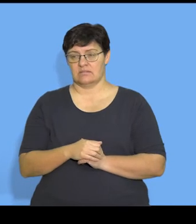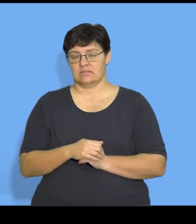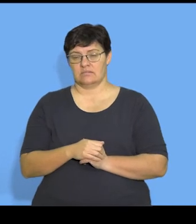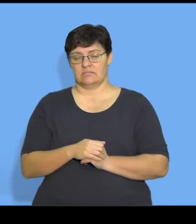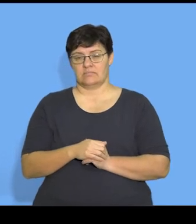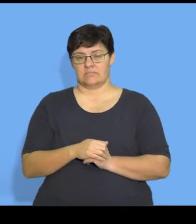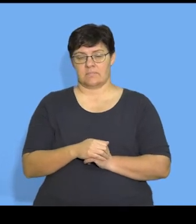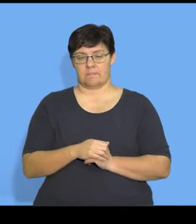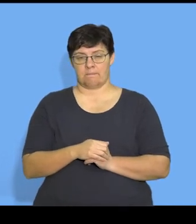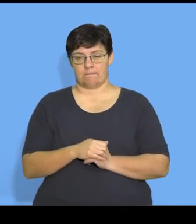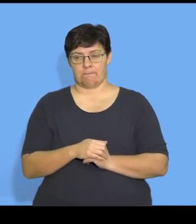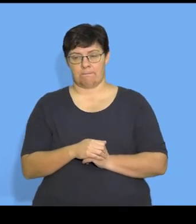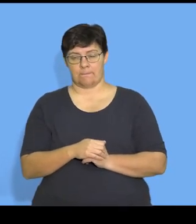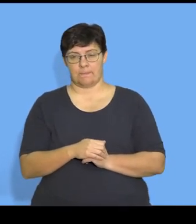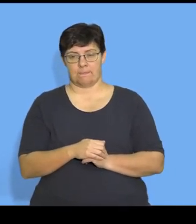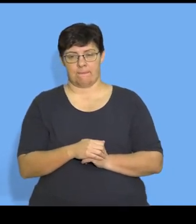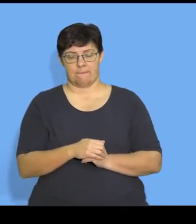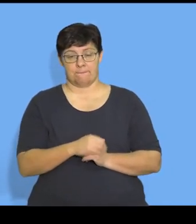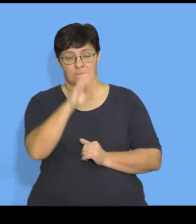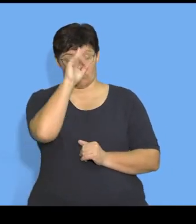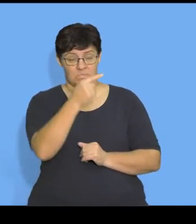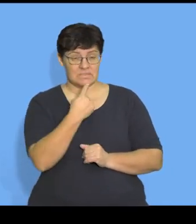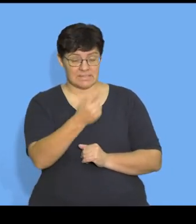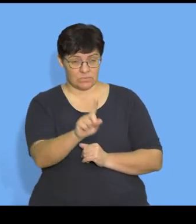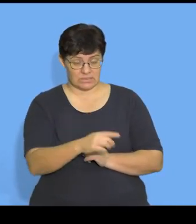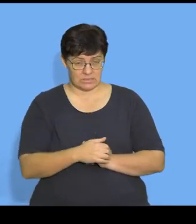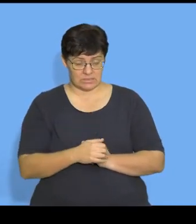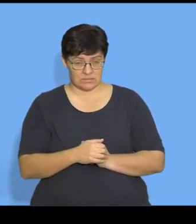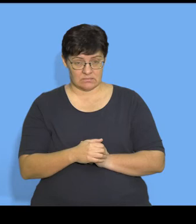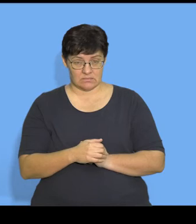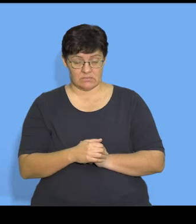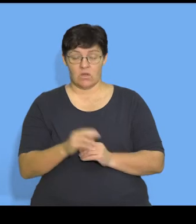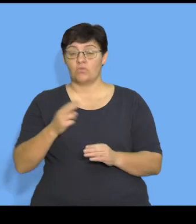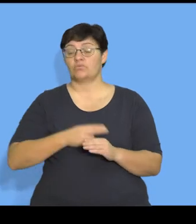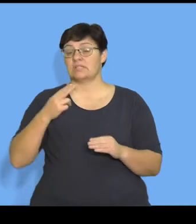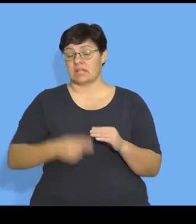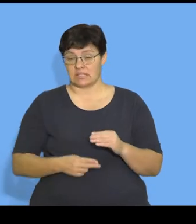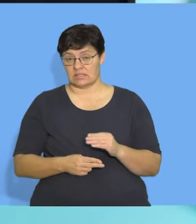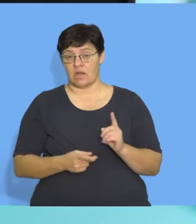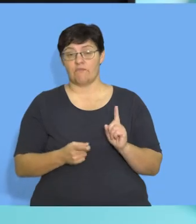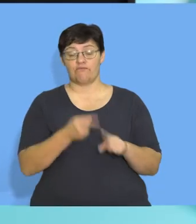to the left. Remember what I said to you? The resultant is from